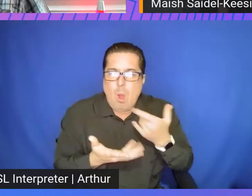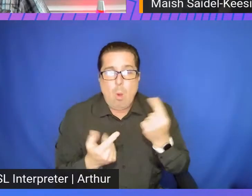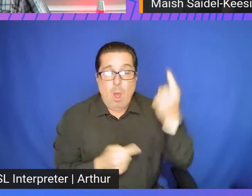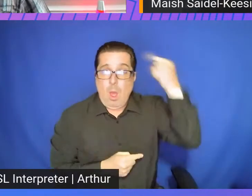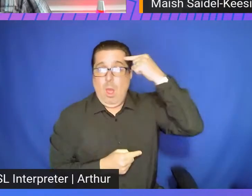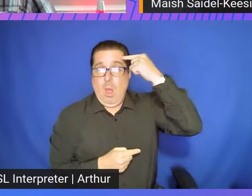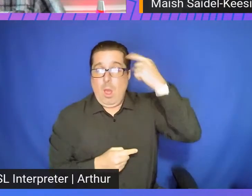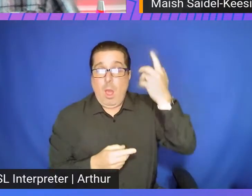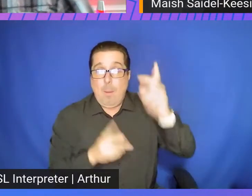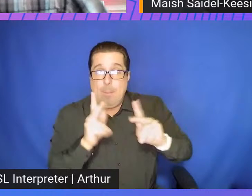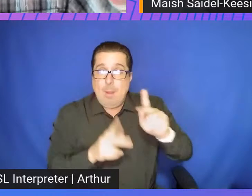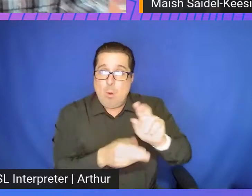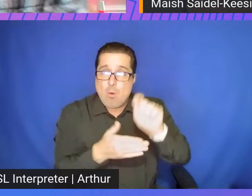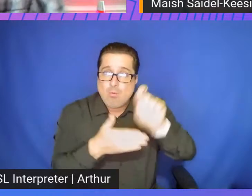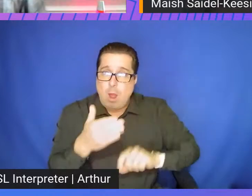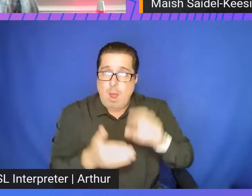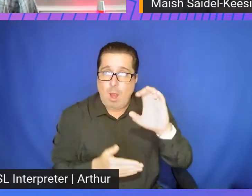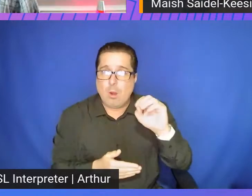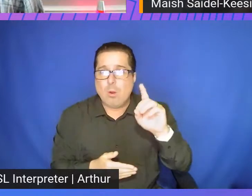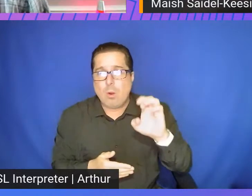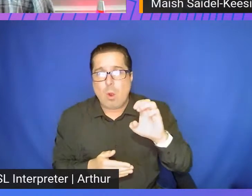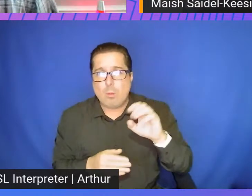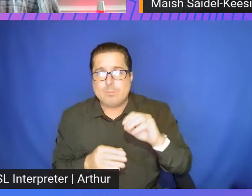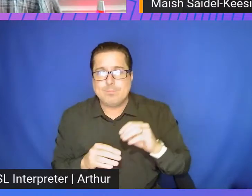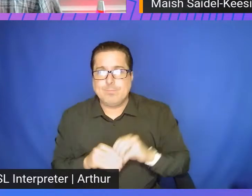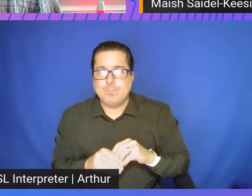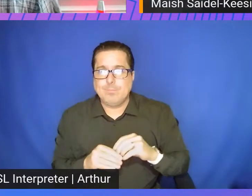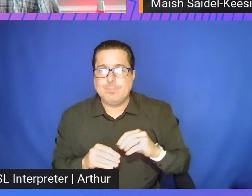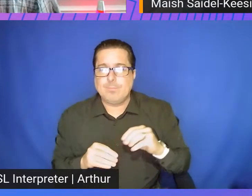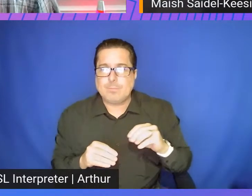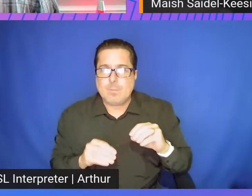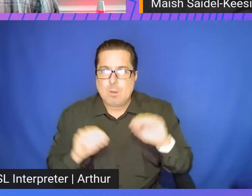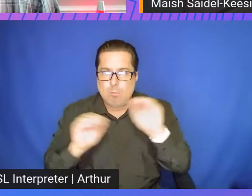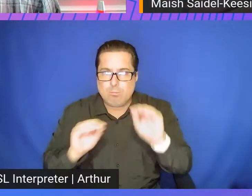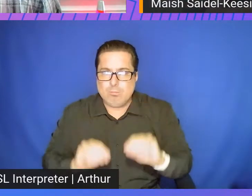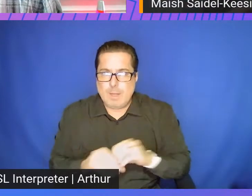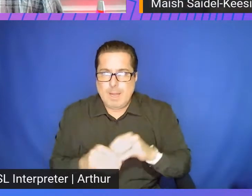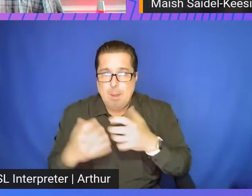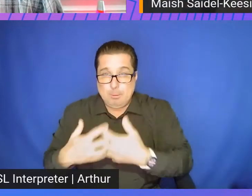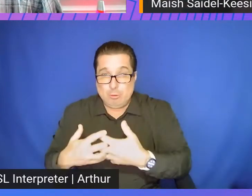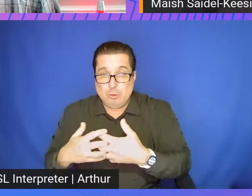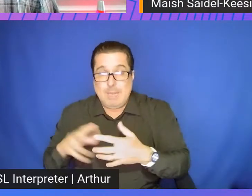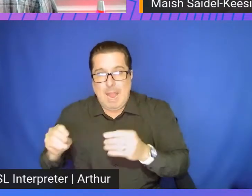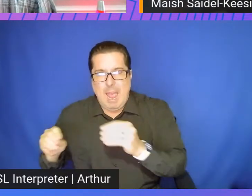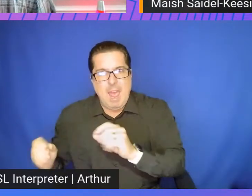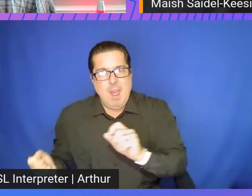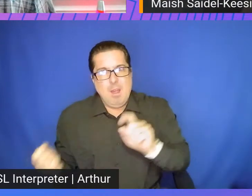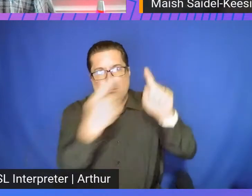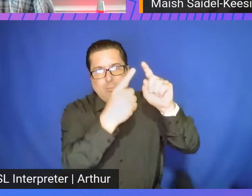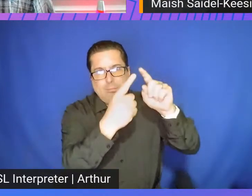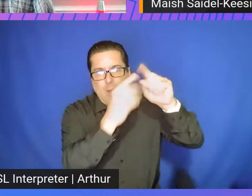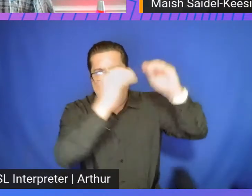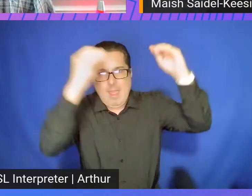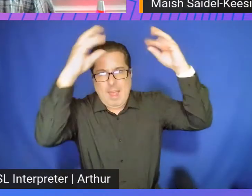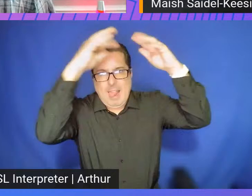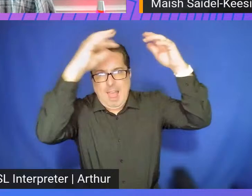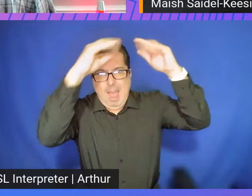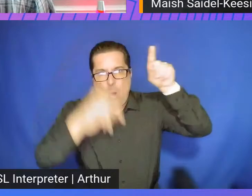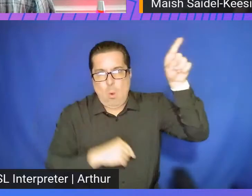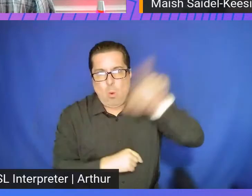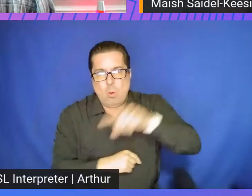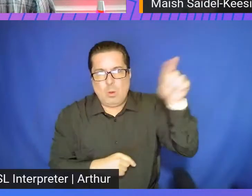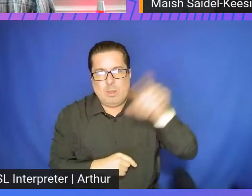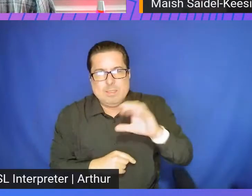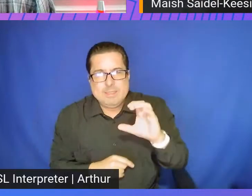writing code is it's awesome, it works on my machine, and you just say you need something to get it to the cloud. There has to be some kind of process, or some CICD